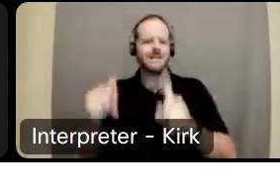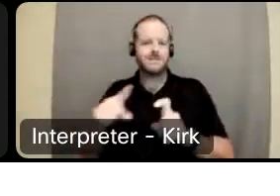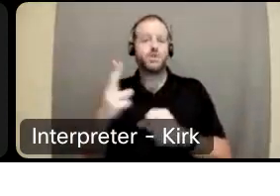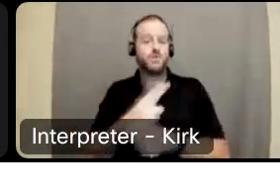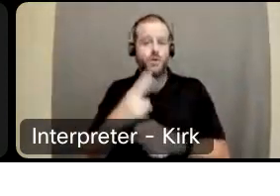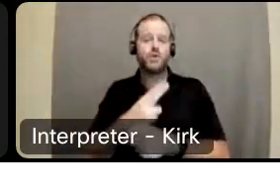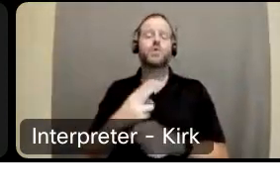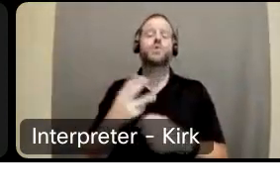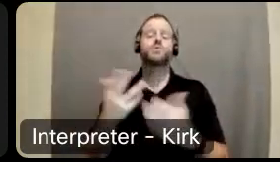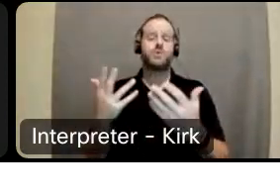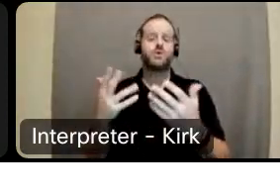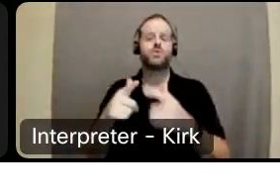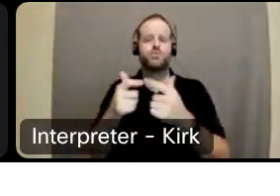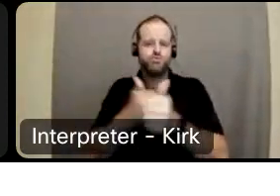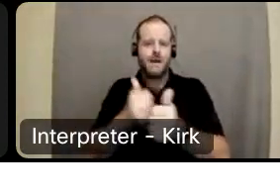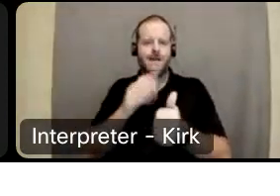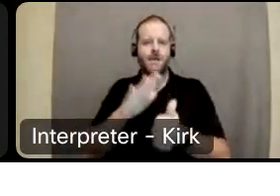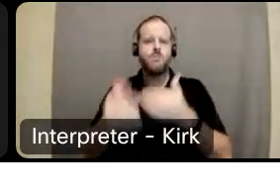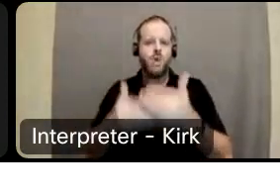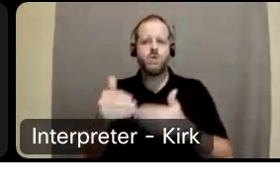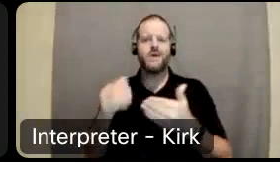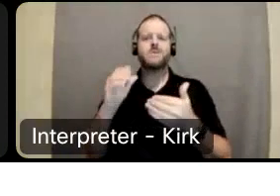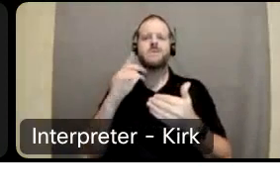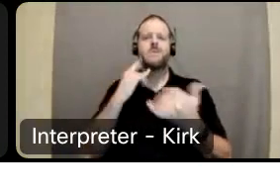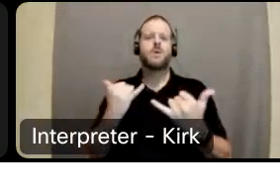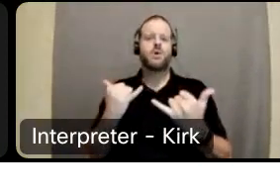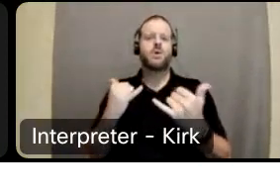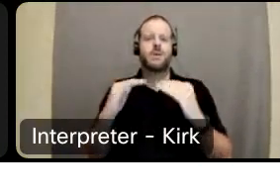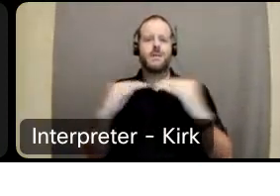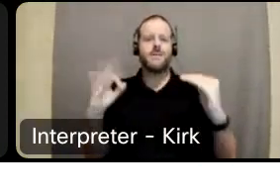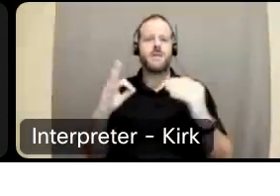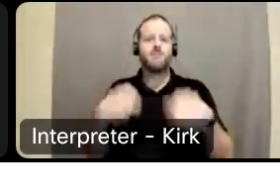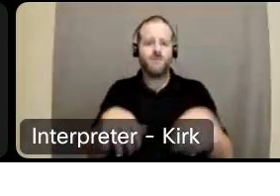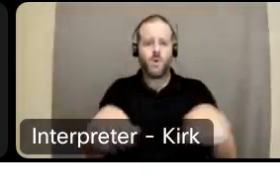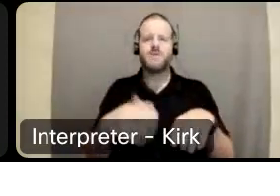used to track the students' progress or their current level of performance.